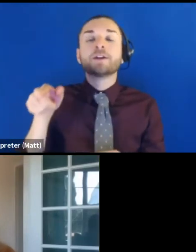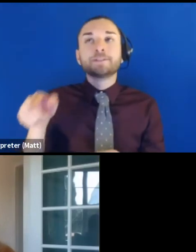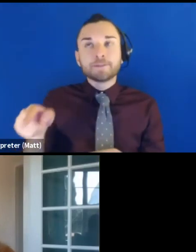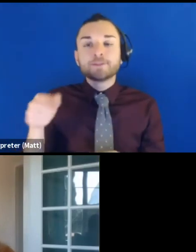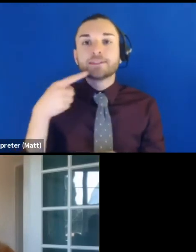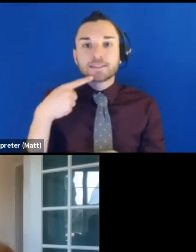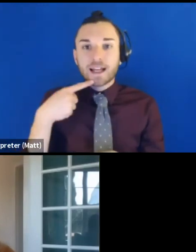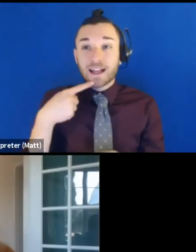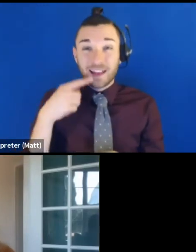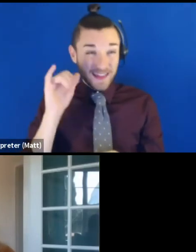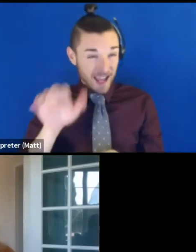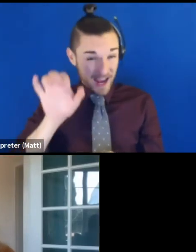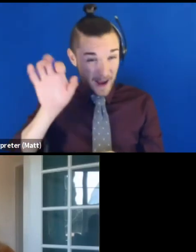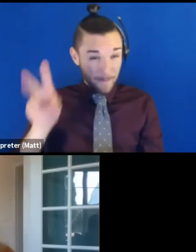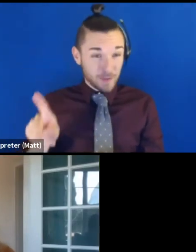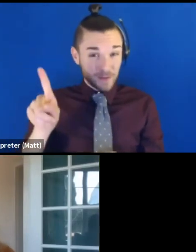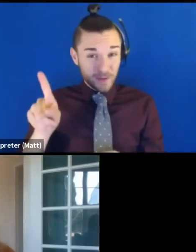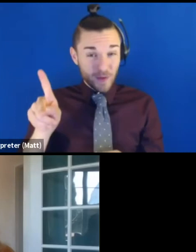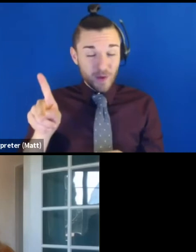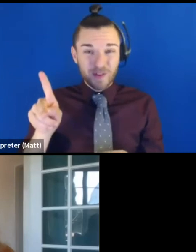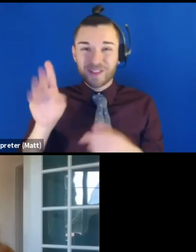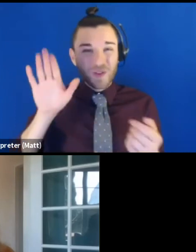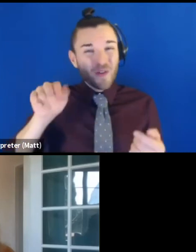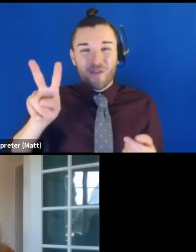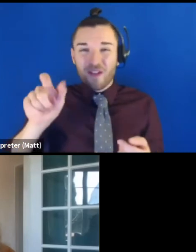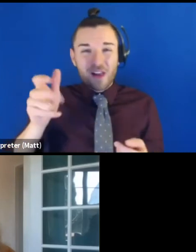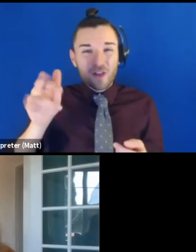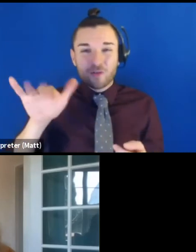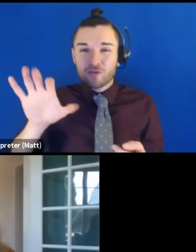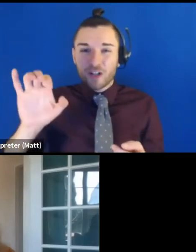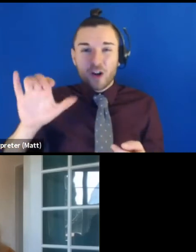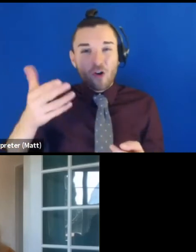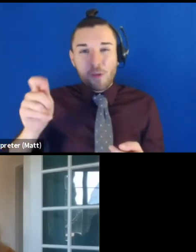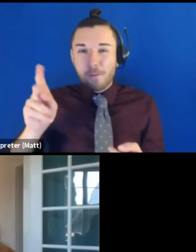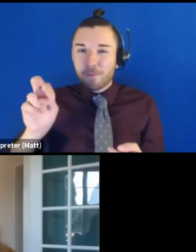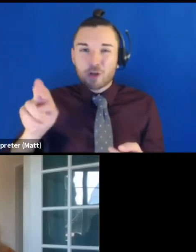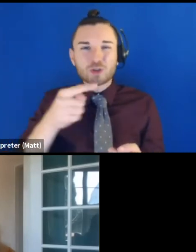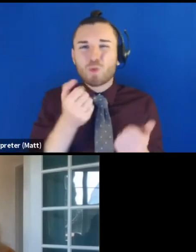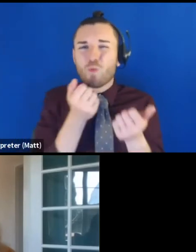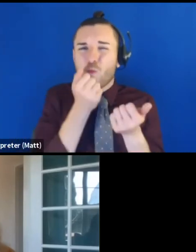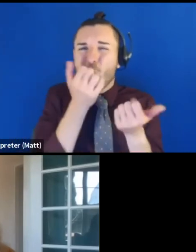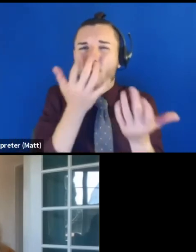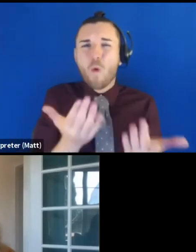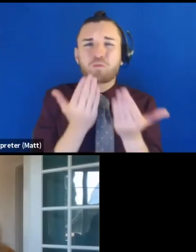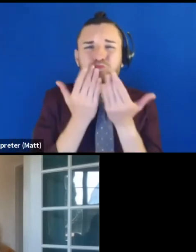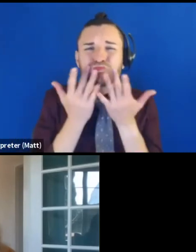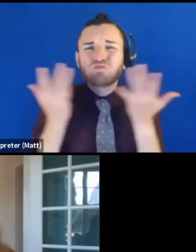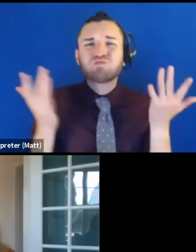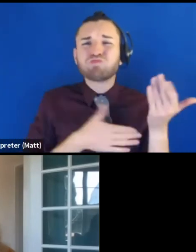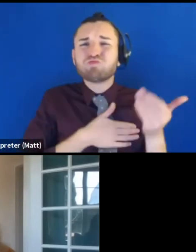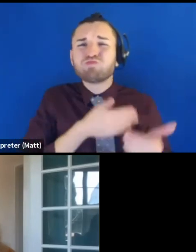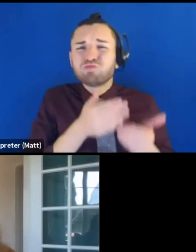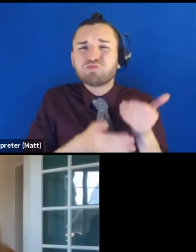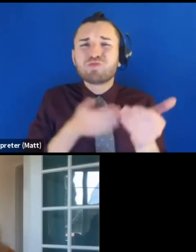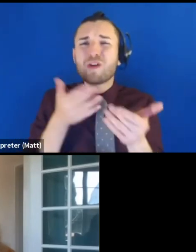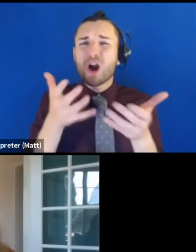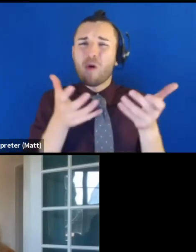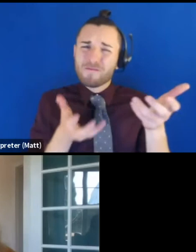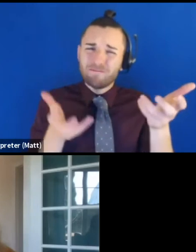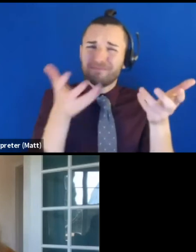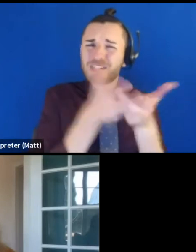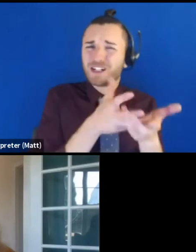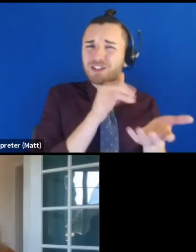literally was like, Valerie Harper is a warm and charming person, and I want to write the character in a way that's a little more tender and a little